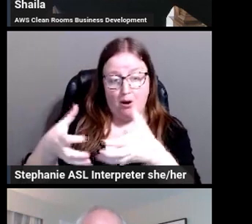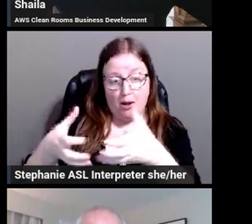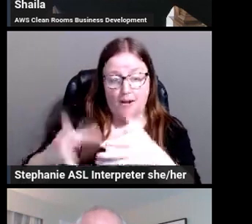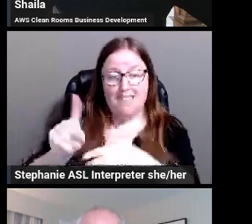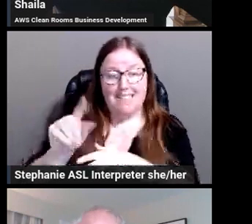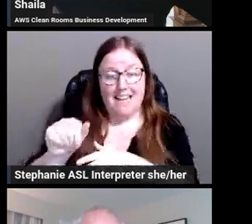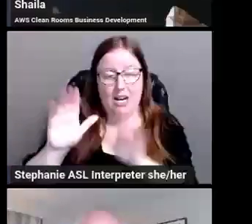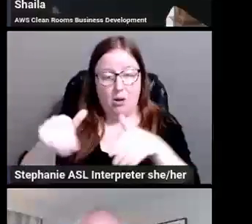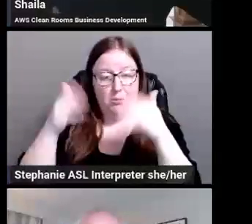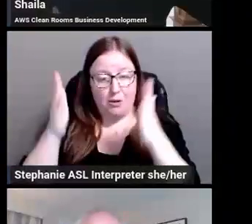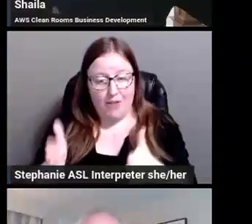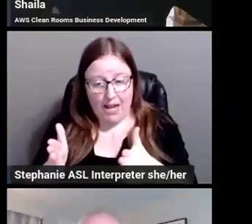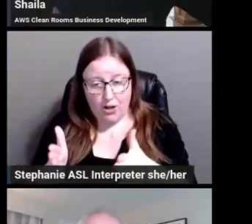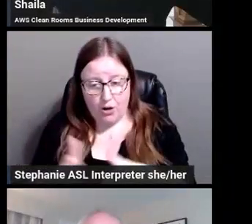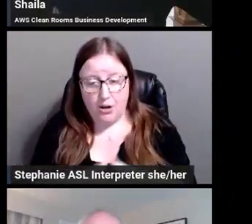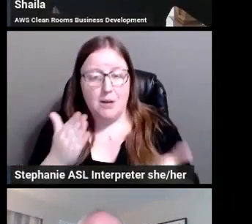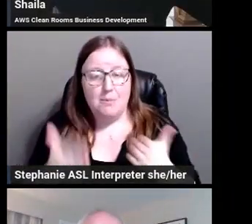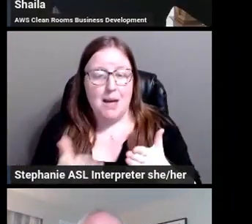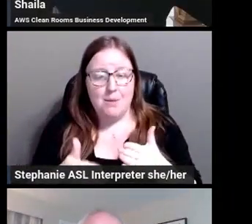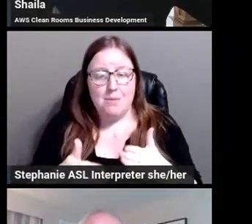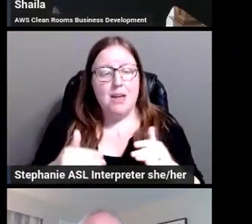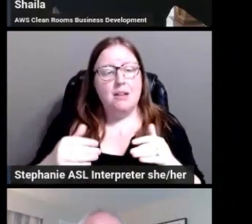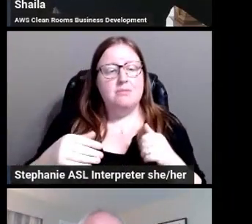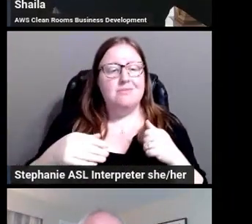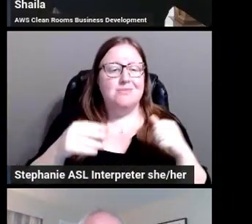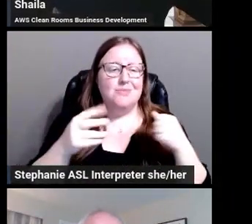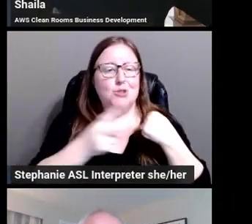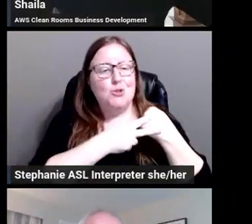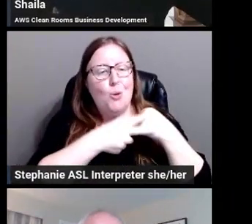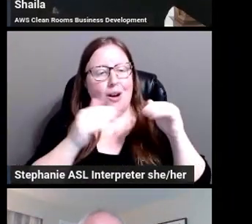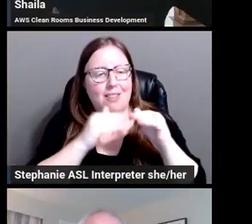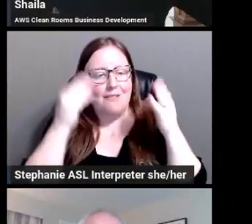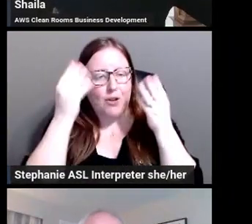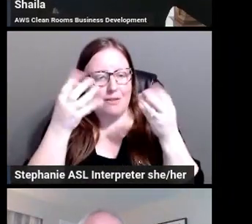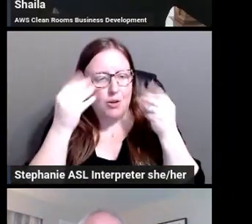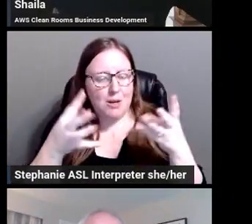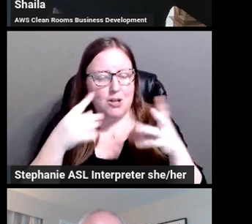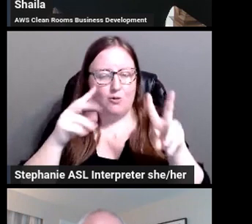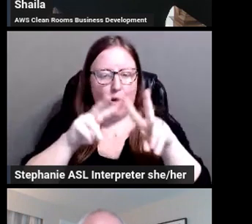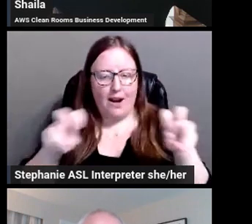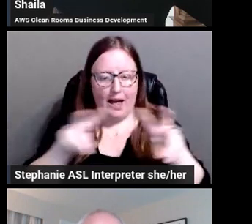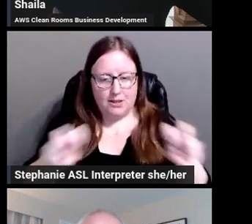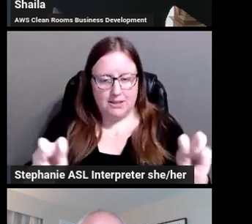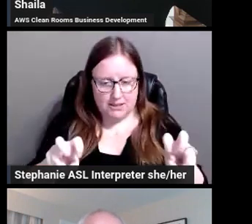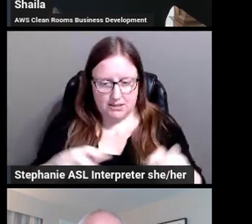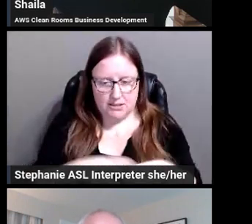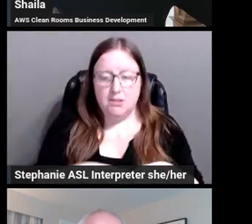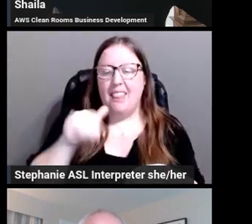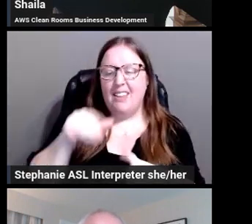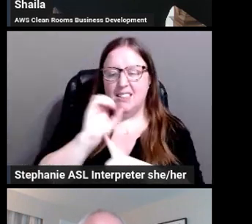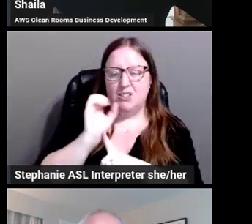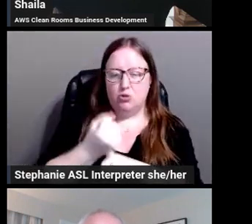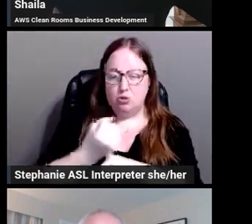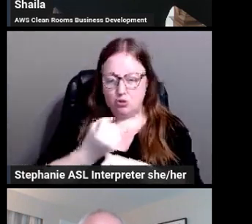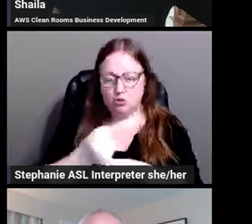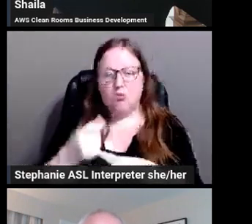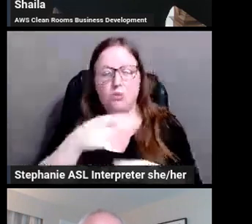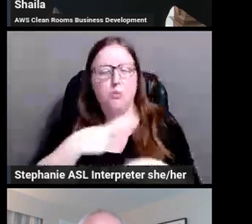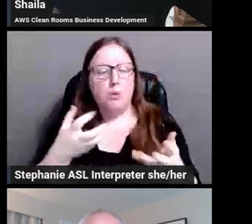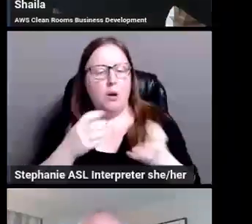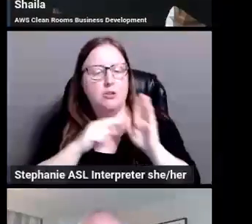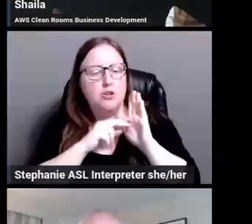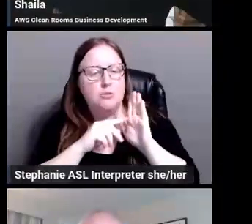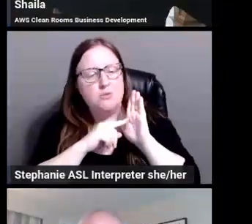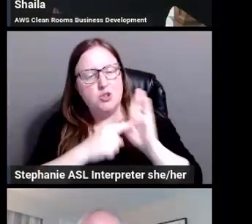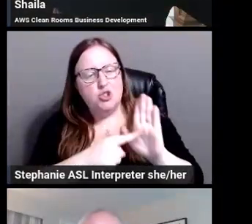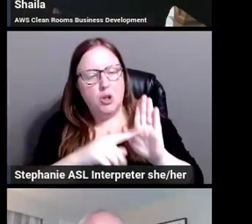provider who provides like store-level information that you want to bring into the analysis. So that's a scenario we'll actually model in the demo